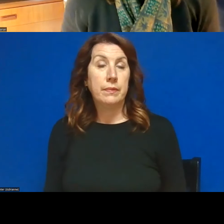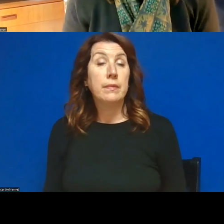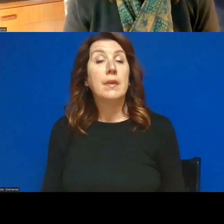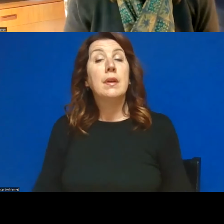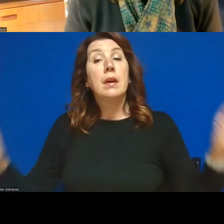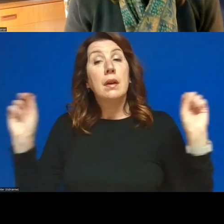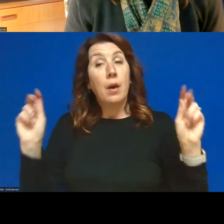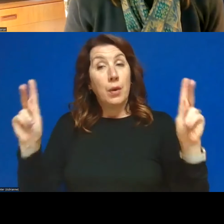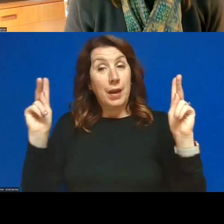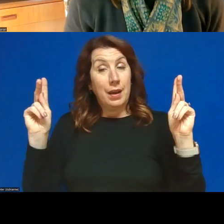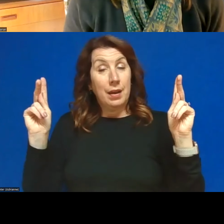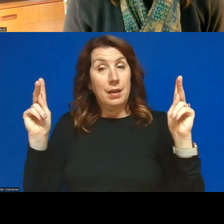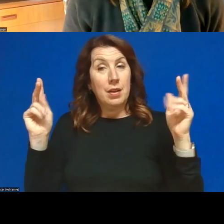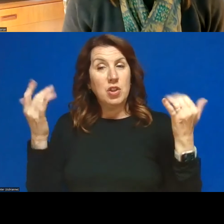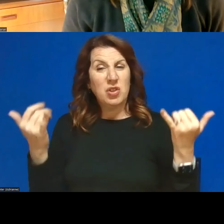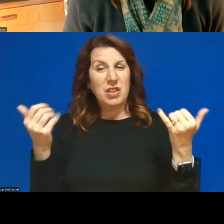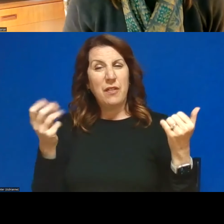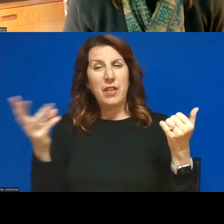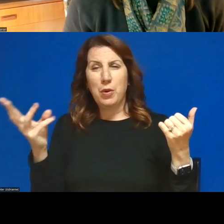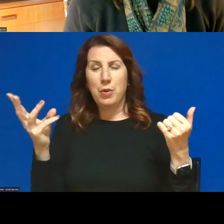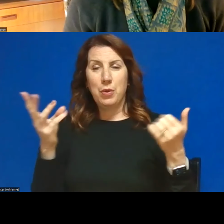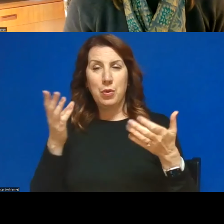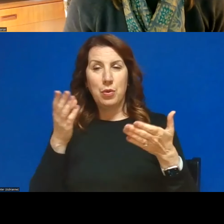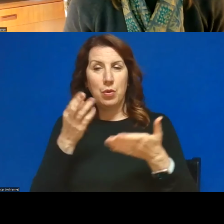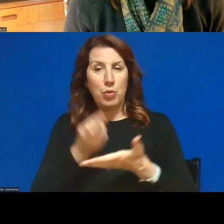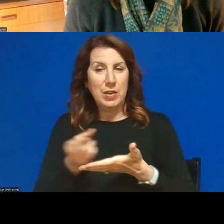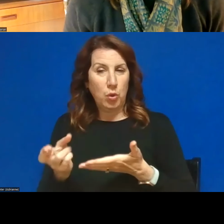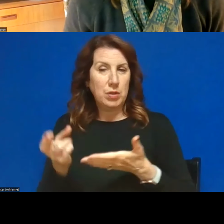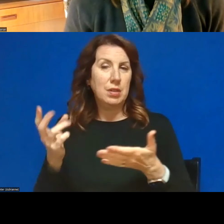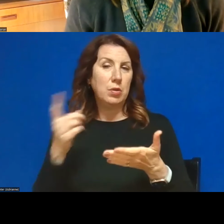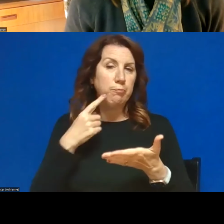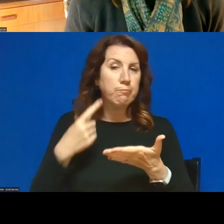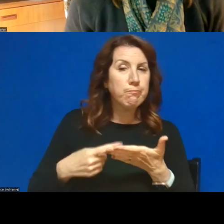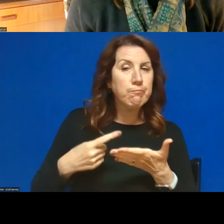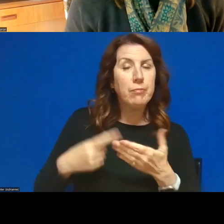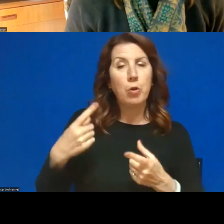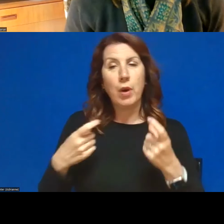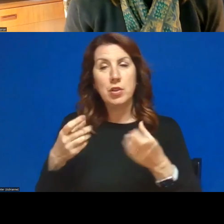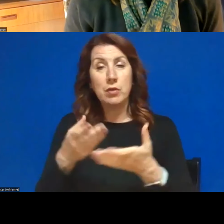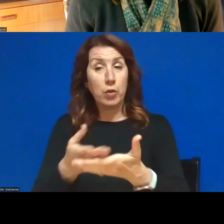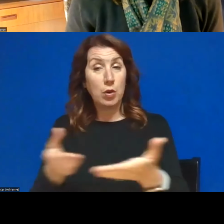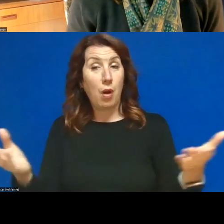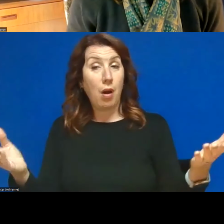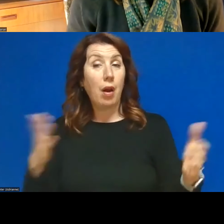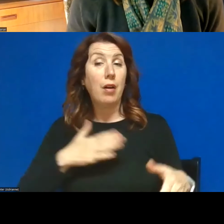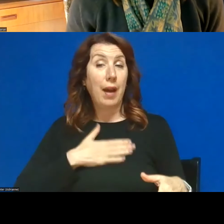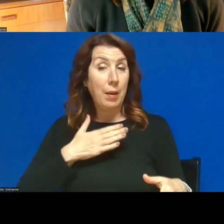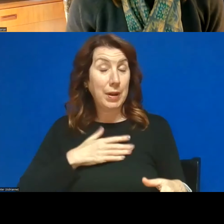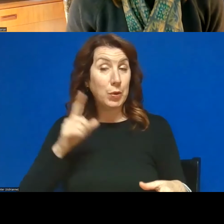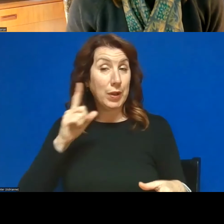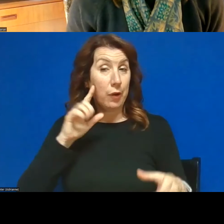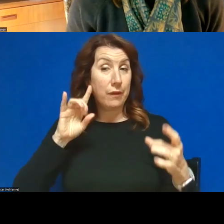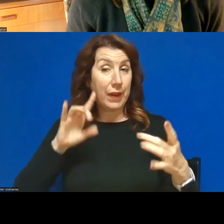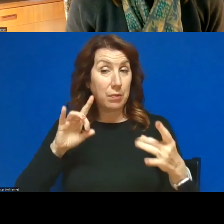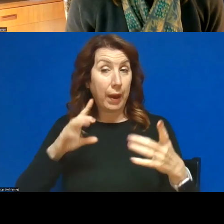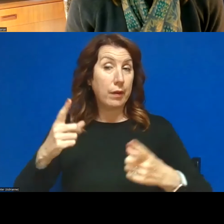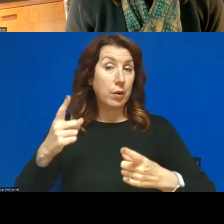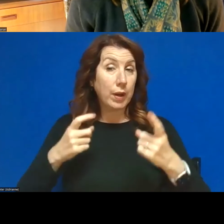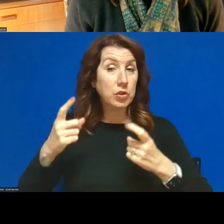Okay, so I just put a couple of resources here. We're going to get to questions and discussion. This is where you all are happy to hear feedback as well as